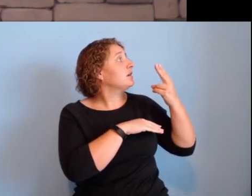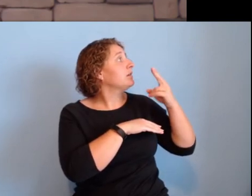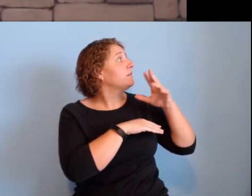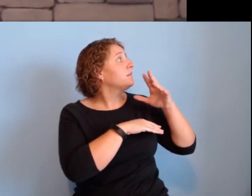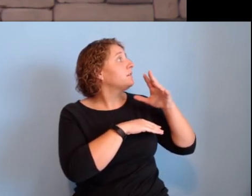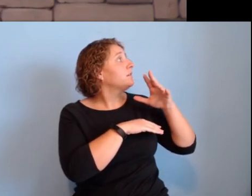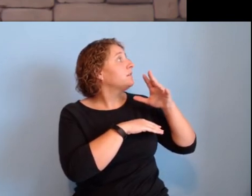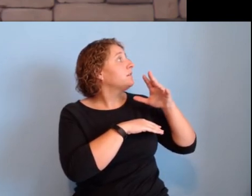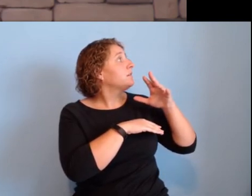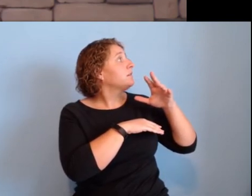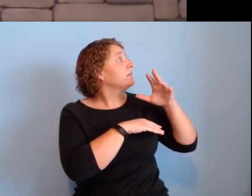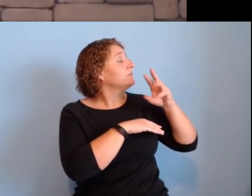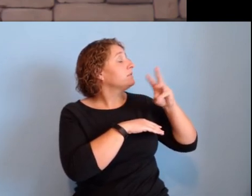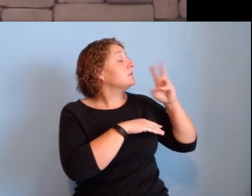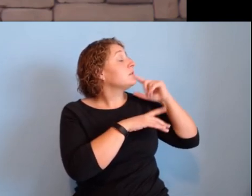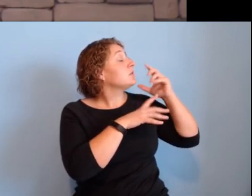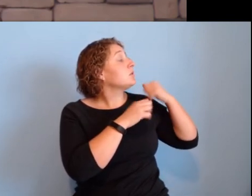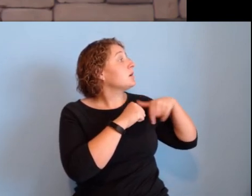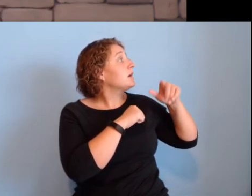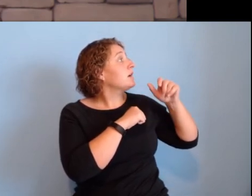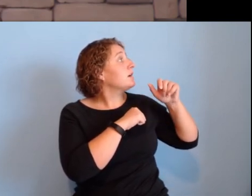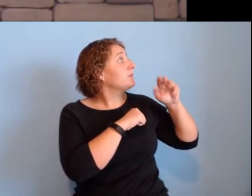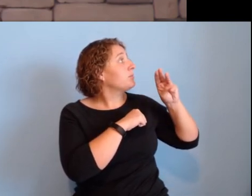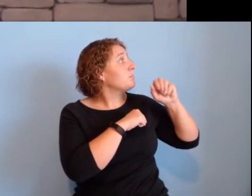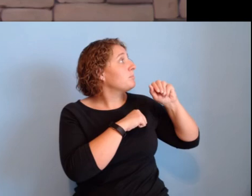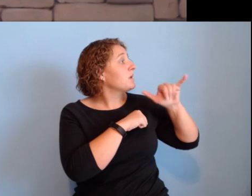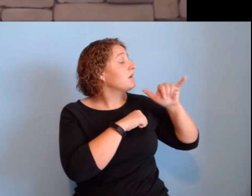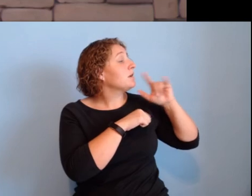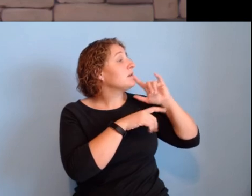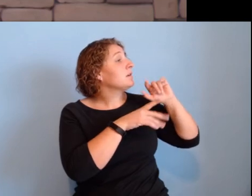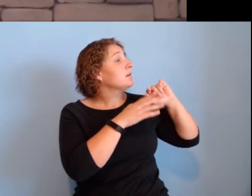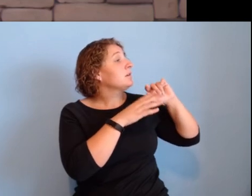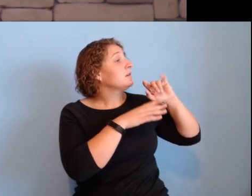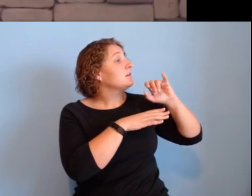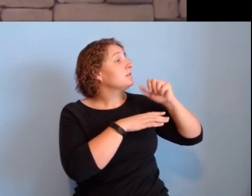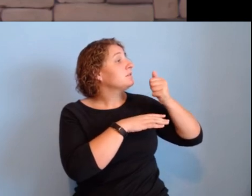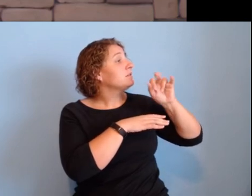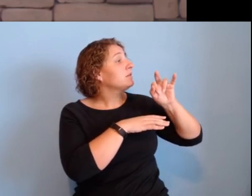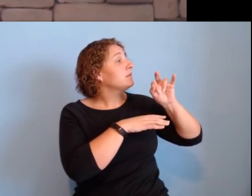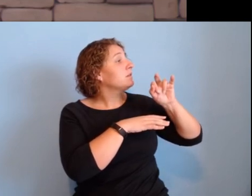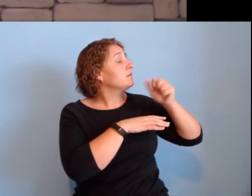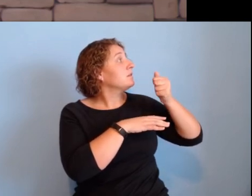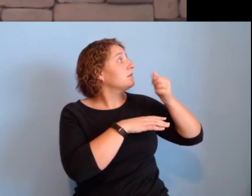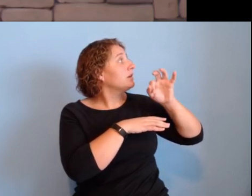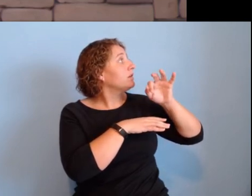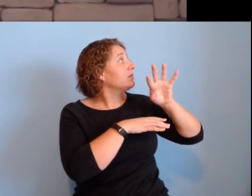May 14, 1948, Israel became a state, 3.30 p.m.